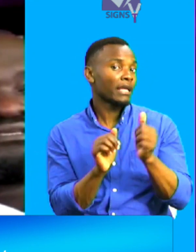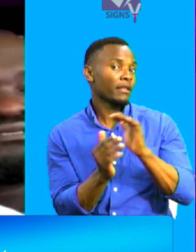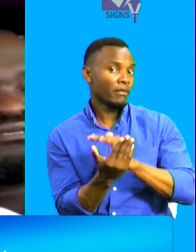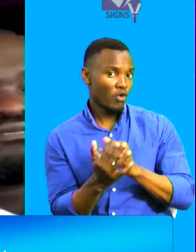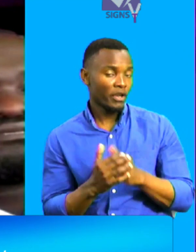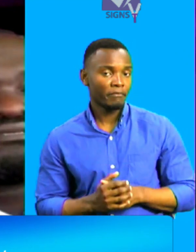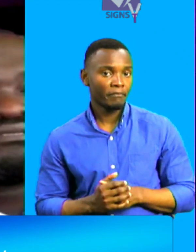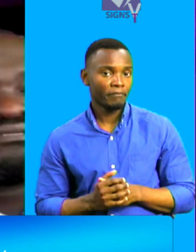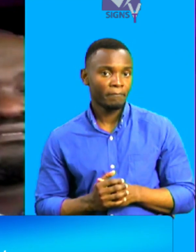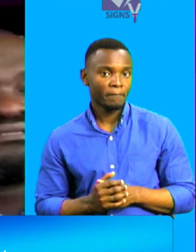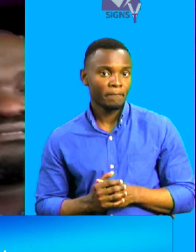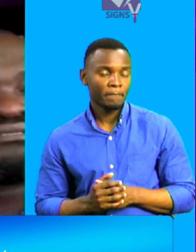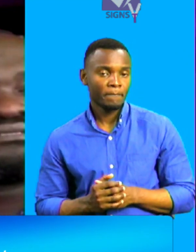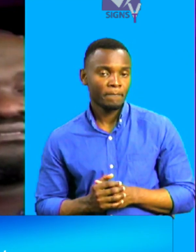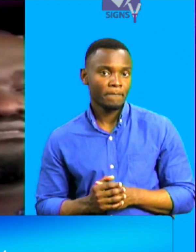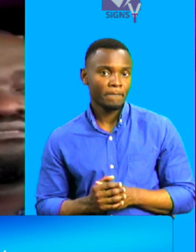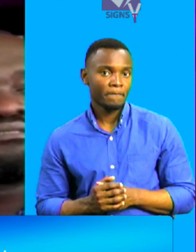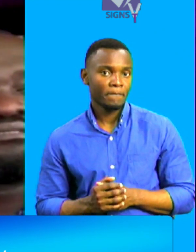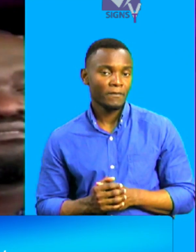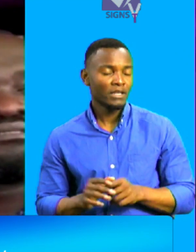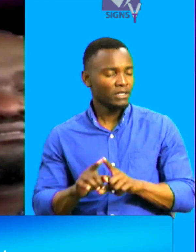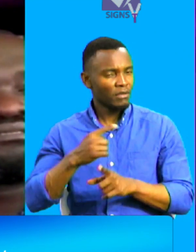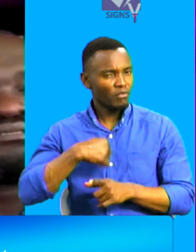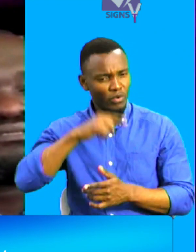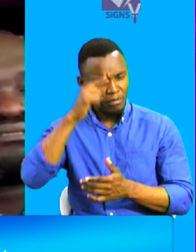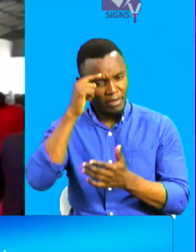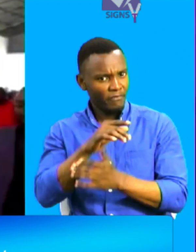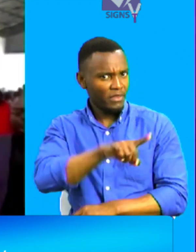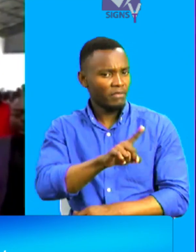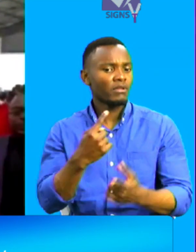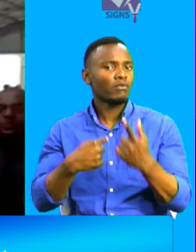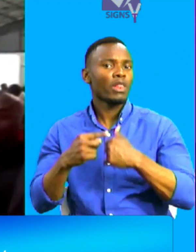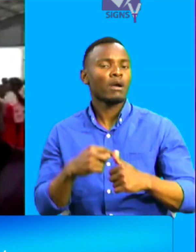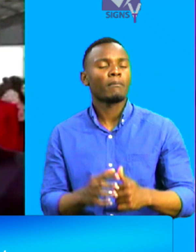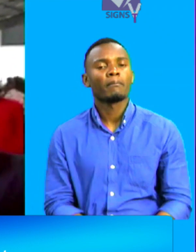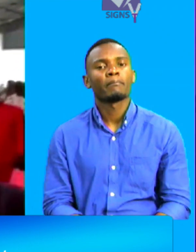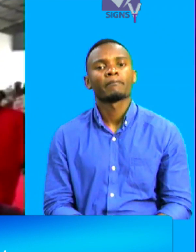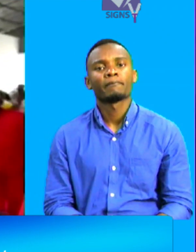4, alafu tuna imani ya kwamba watapata nafasi wafike.